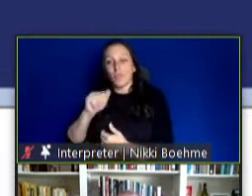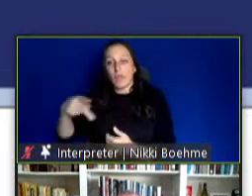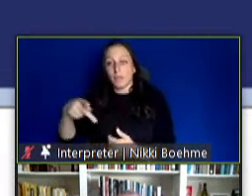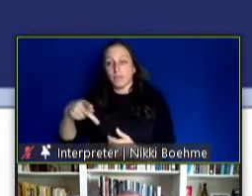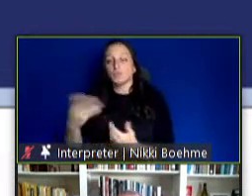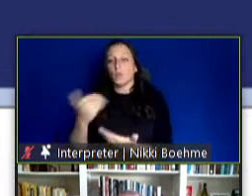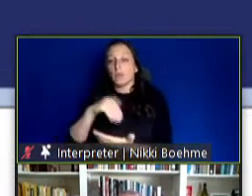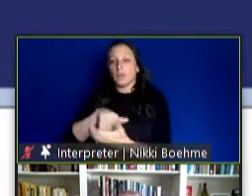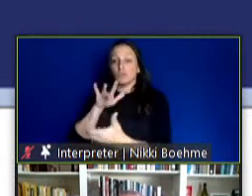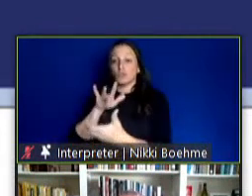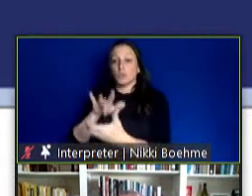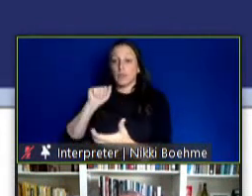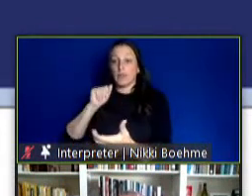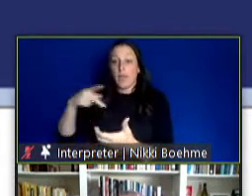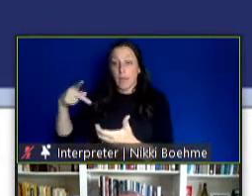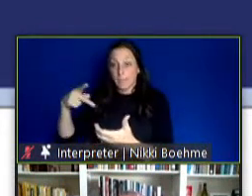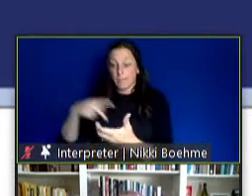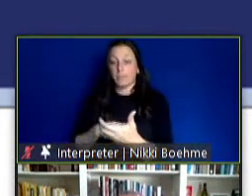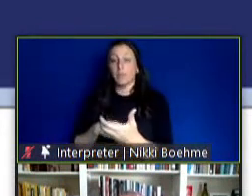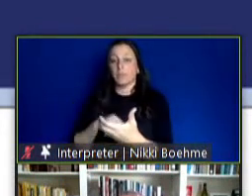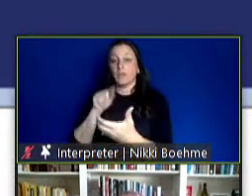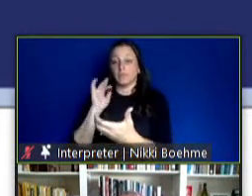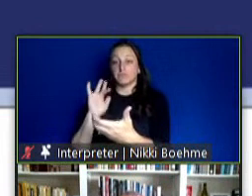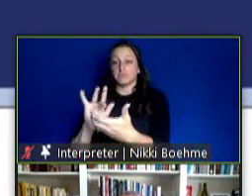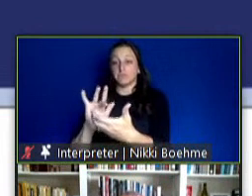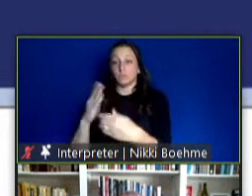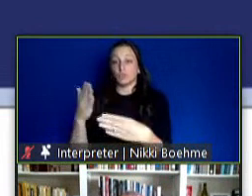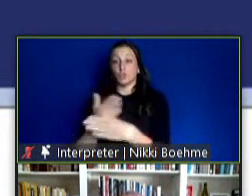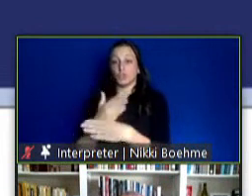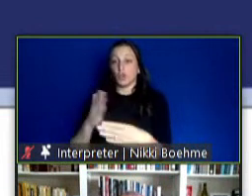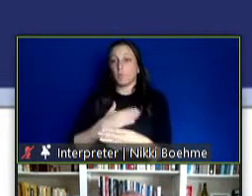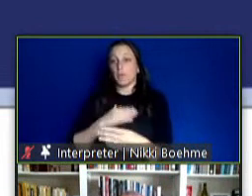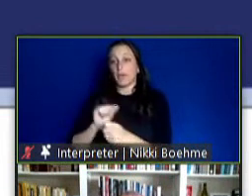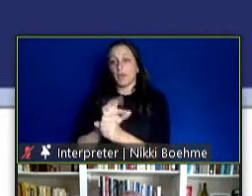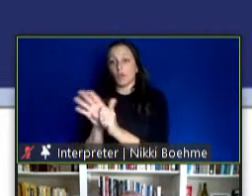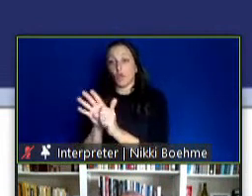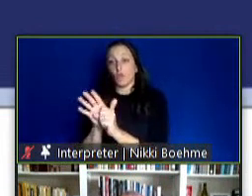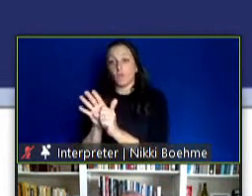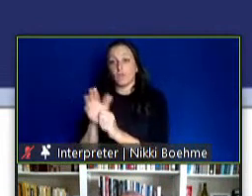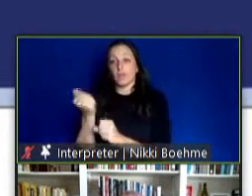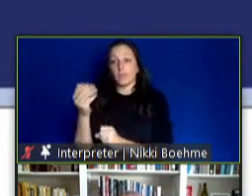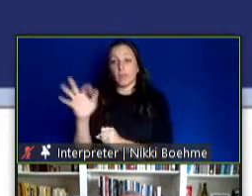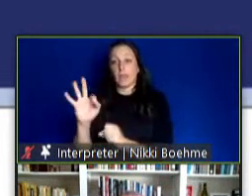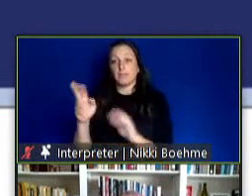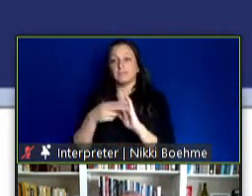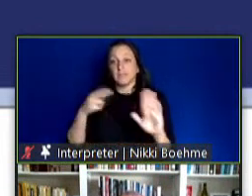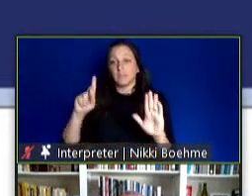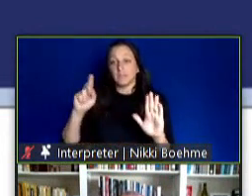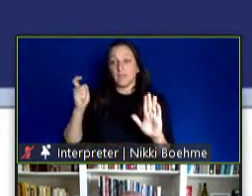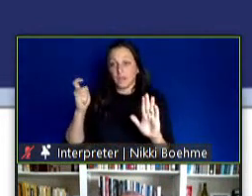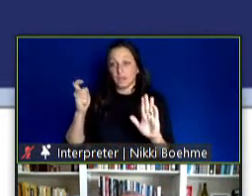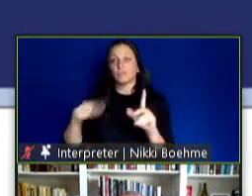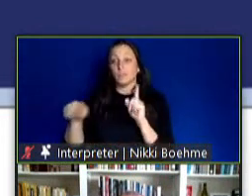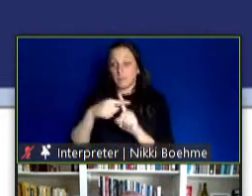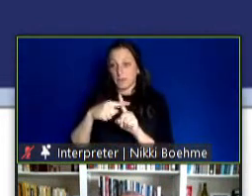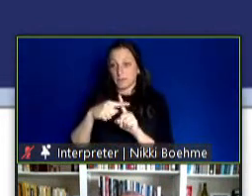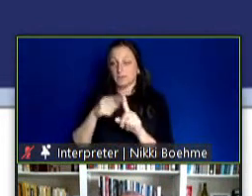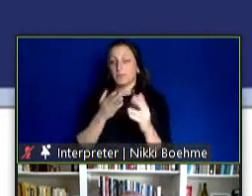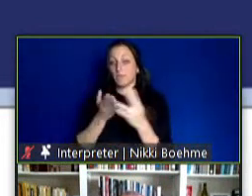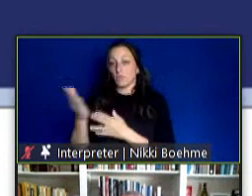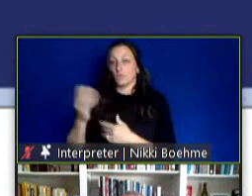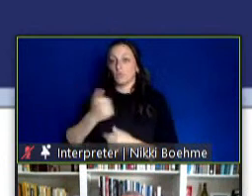app and elect to share their COVID-19 diagnosis through self-report.